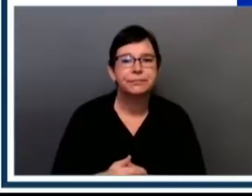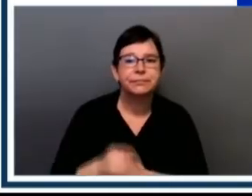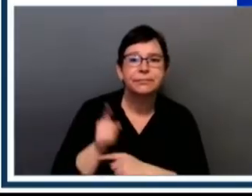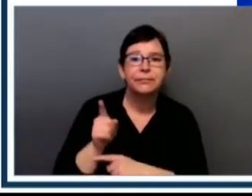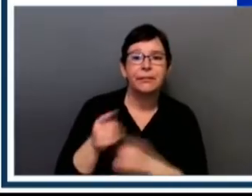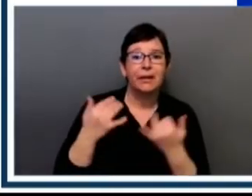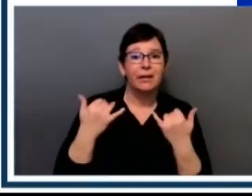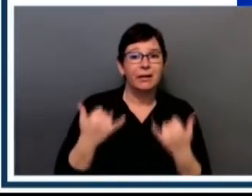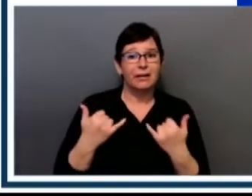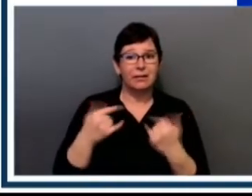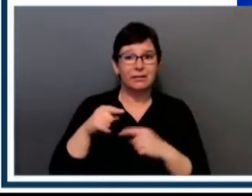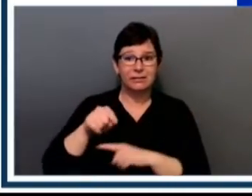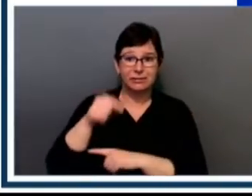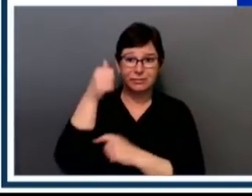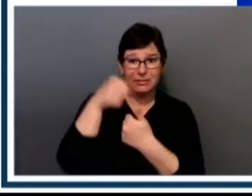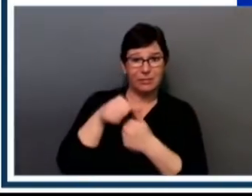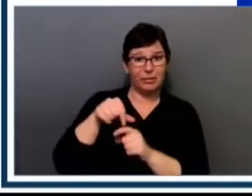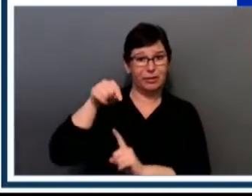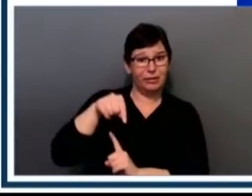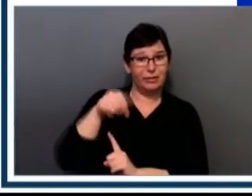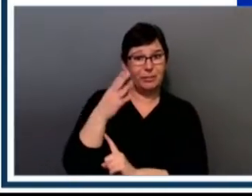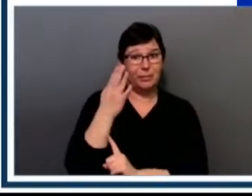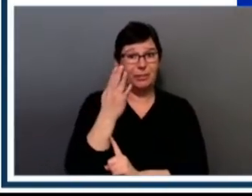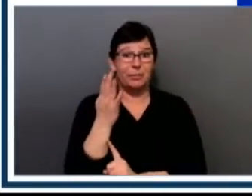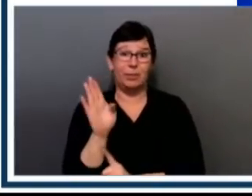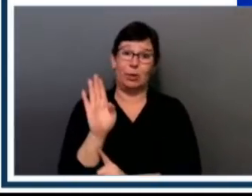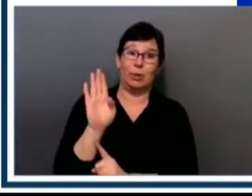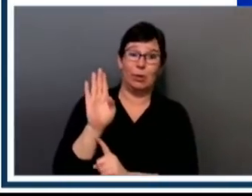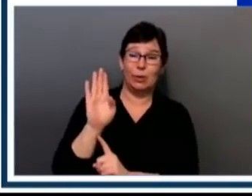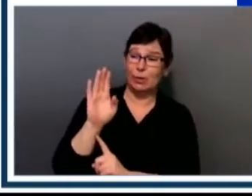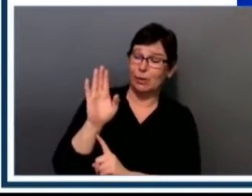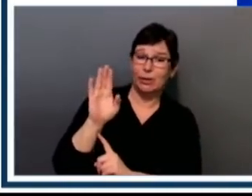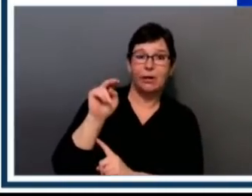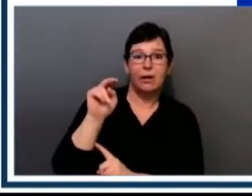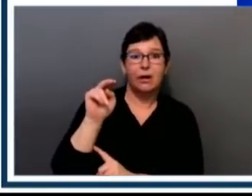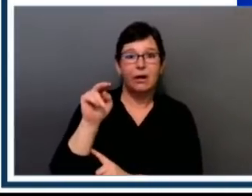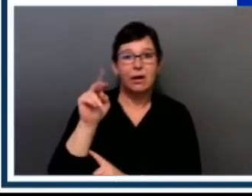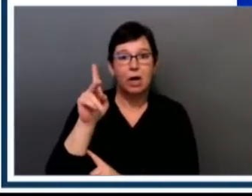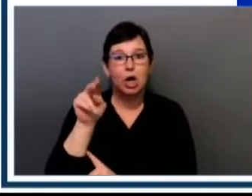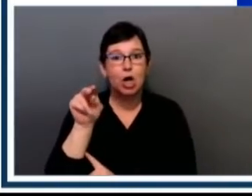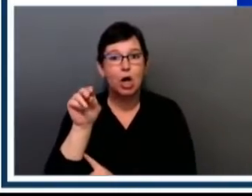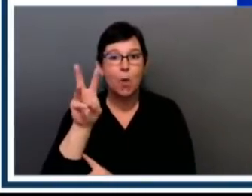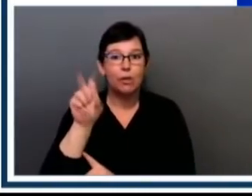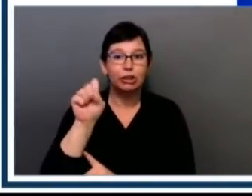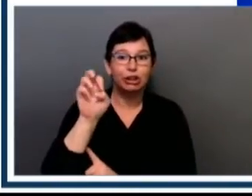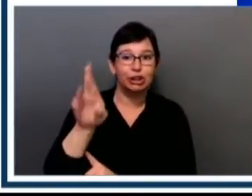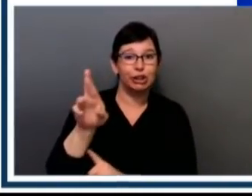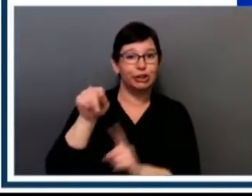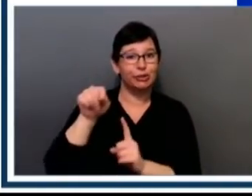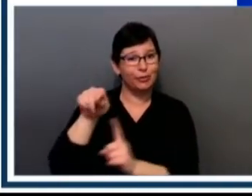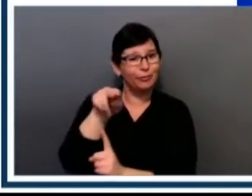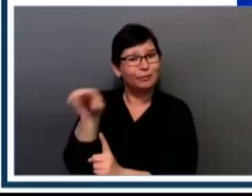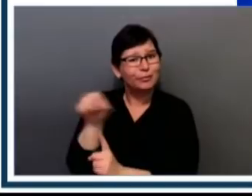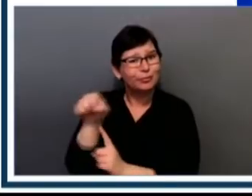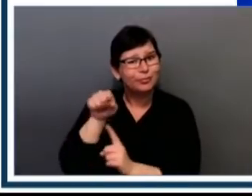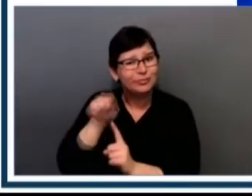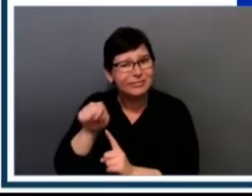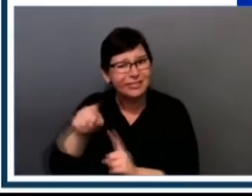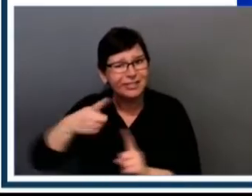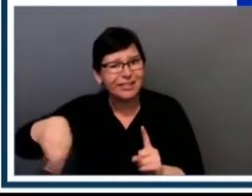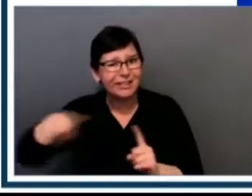place where I hope we can get to, a place where we stop viciously attacking those with different